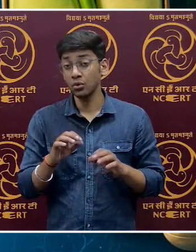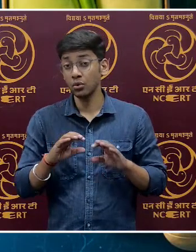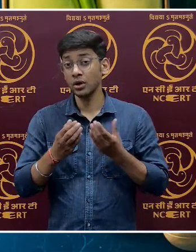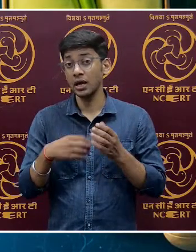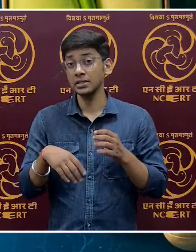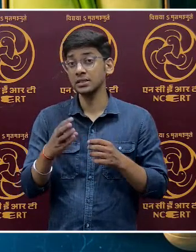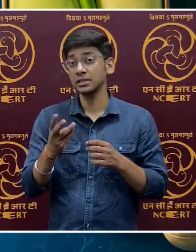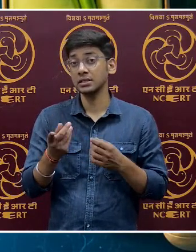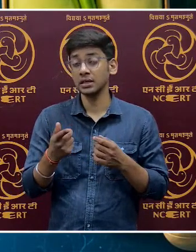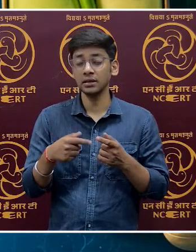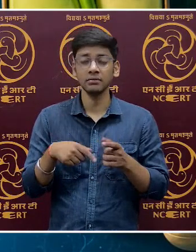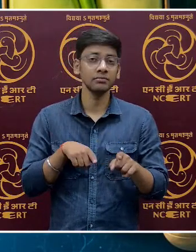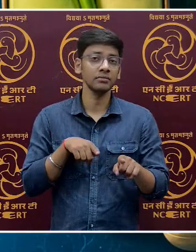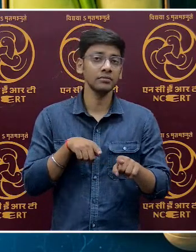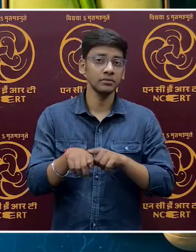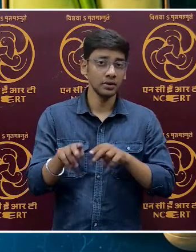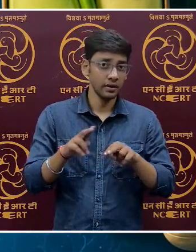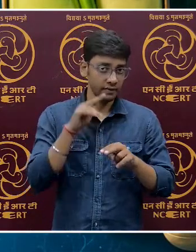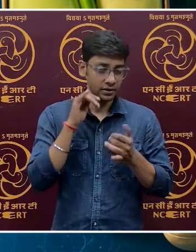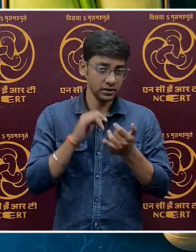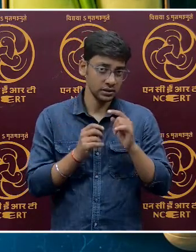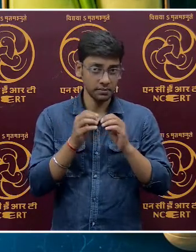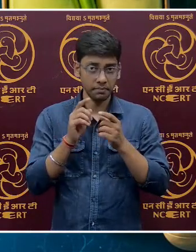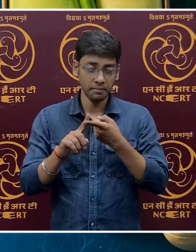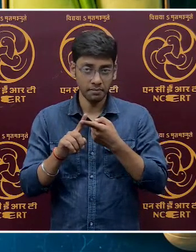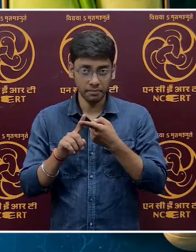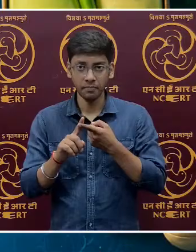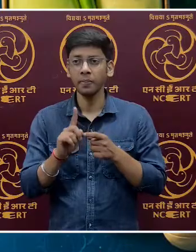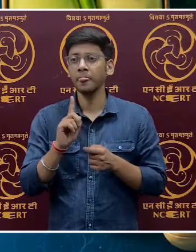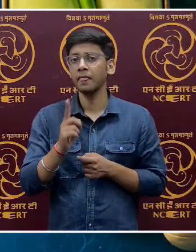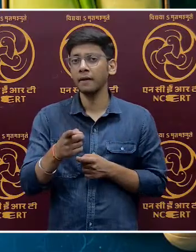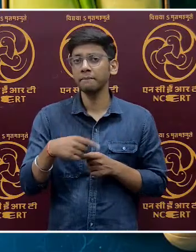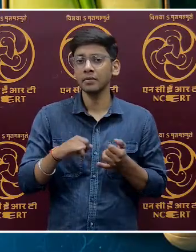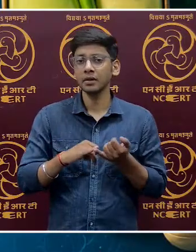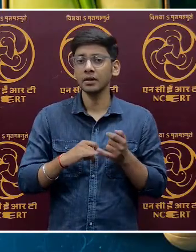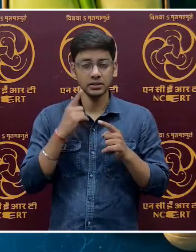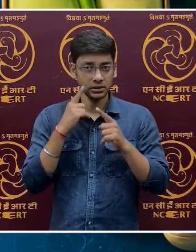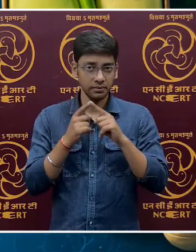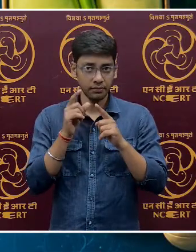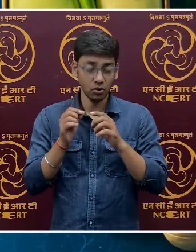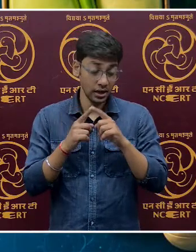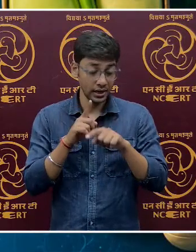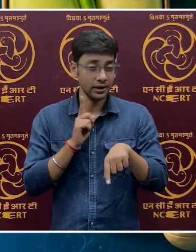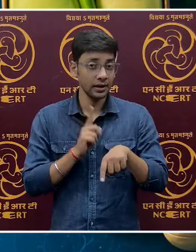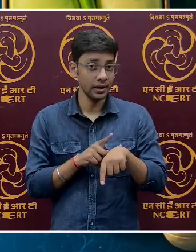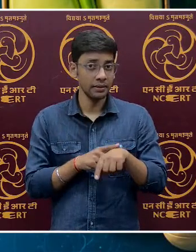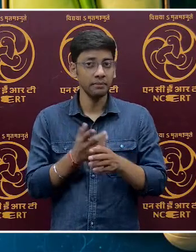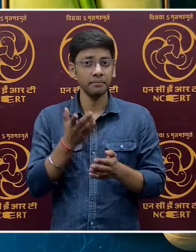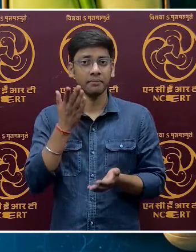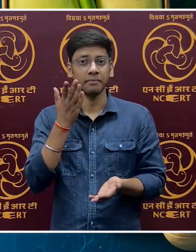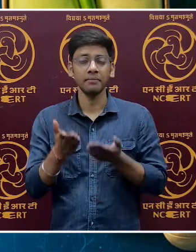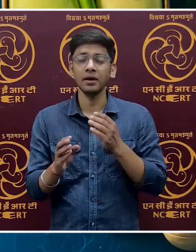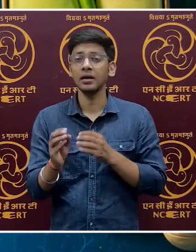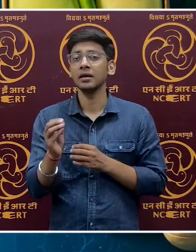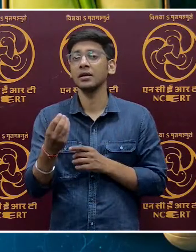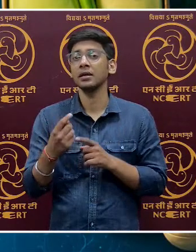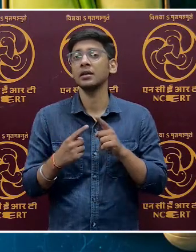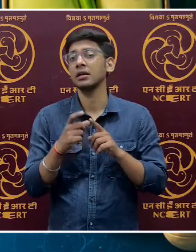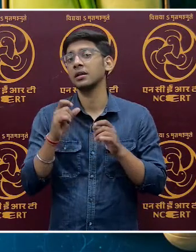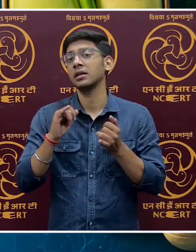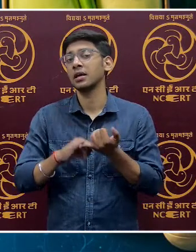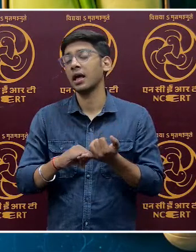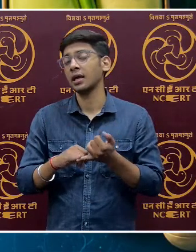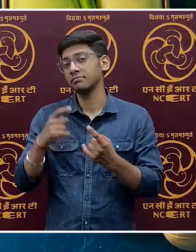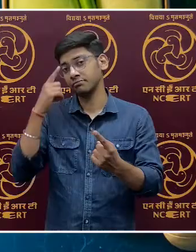might be not that much feasible. It is feasible, but with the stipulated time, it might be more tedious task,